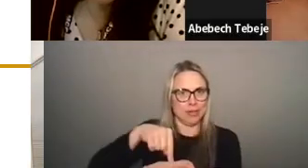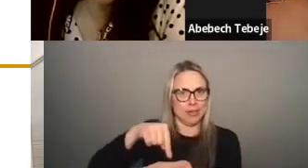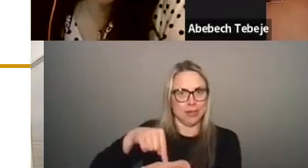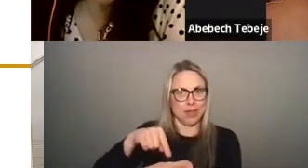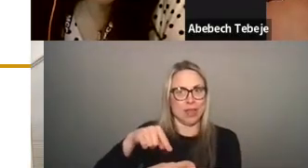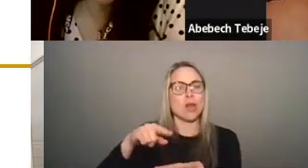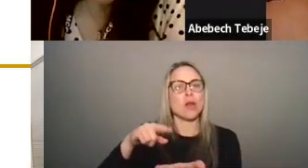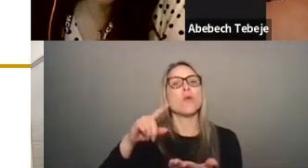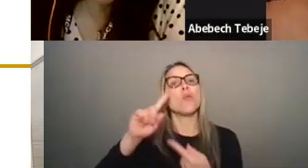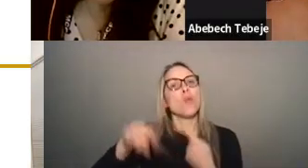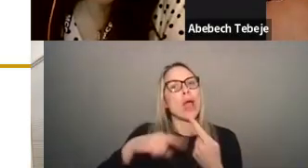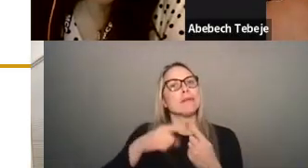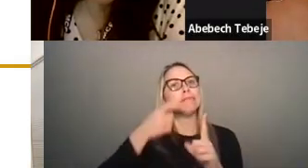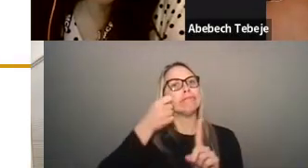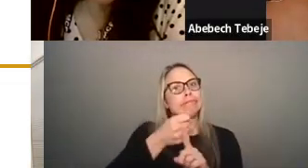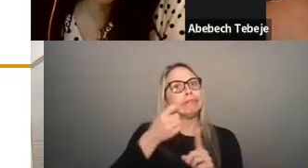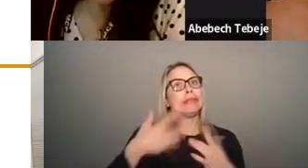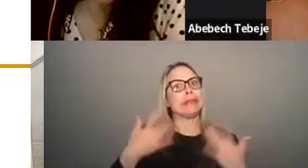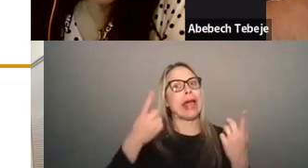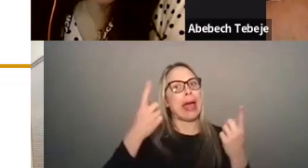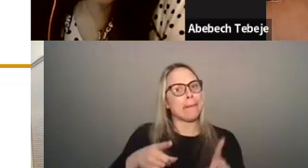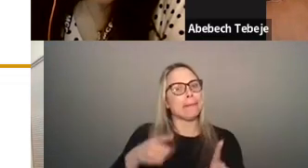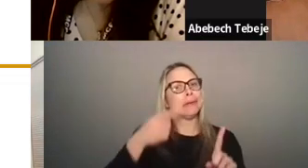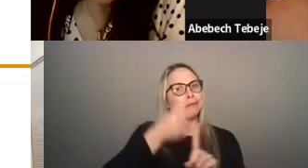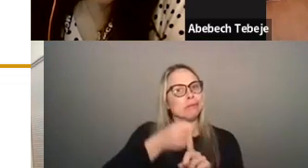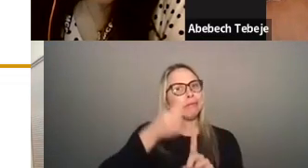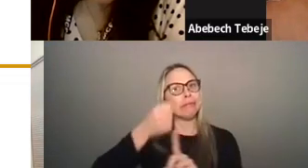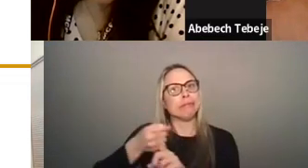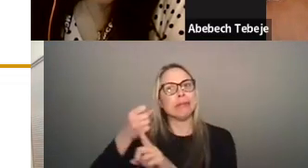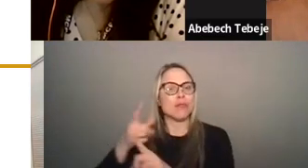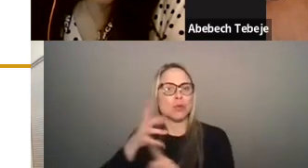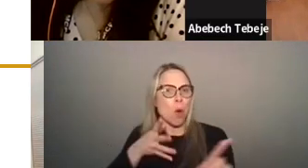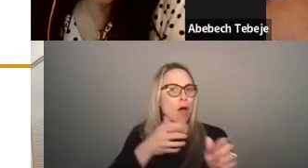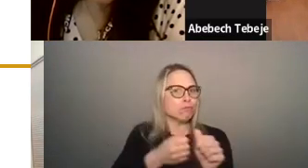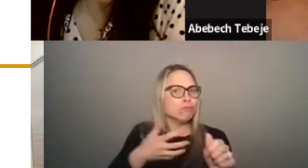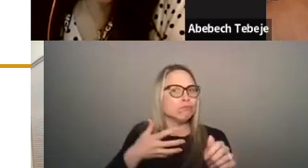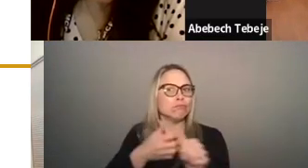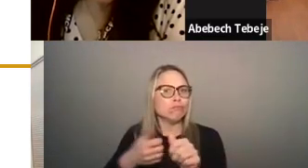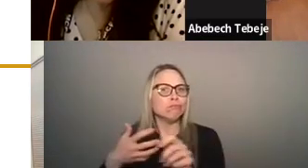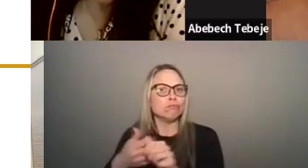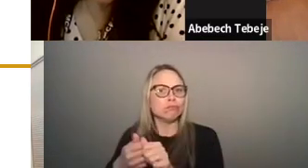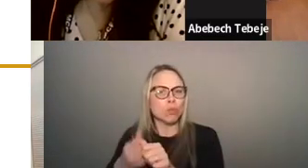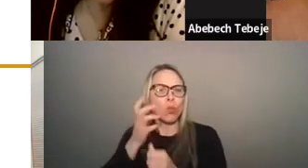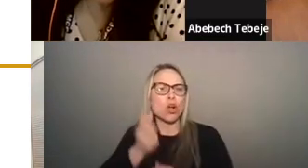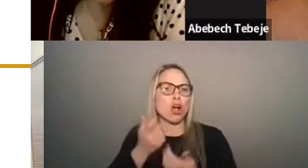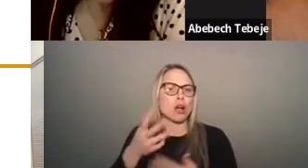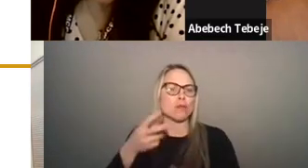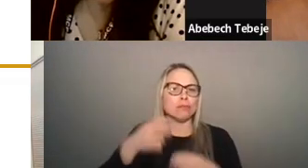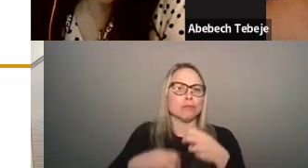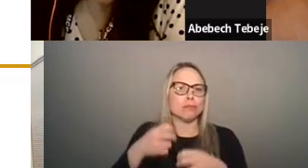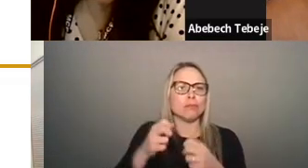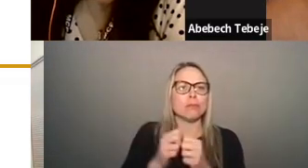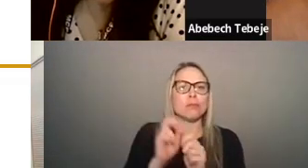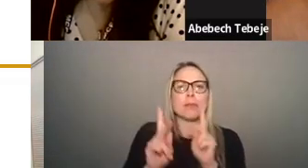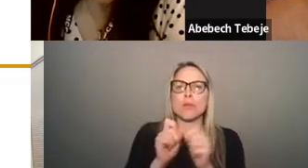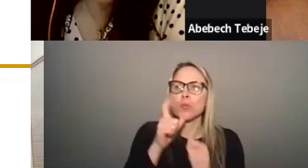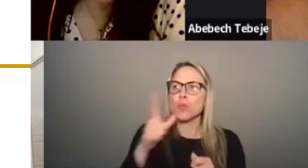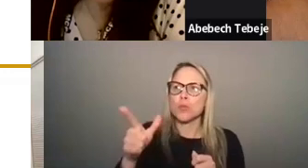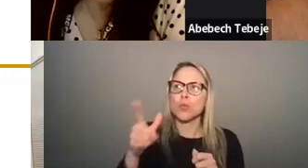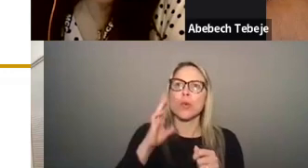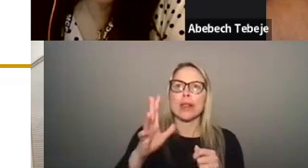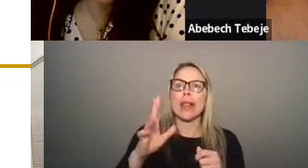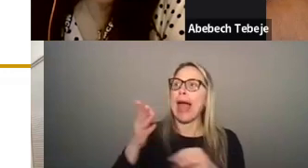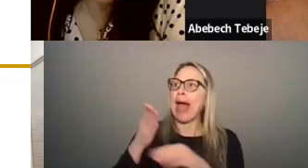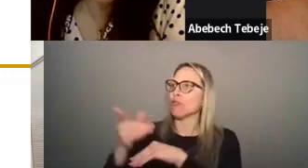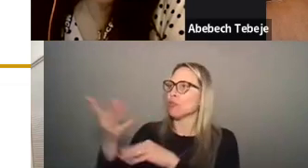life events happen, then it's going to create problems with the folks implementing that. And you really don't